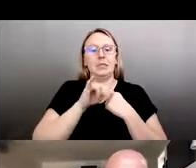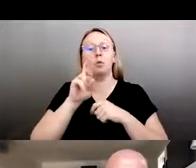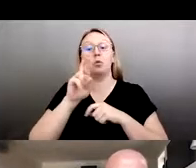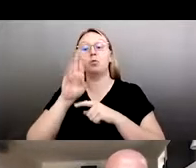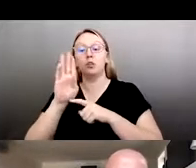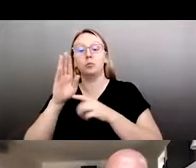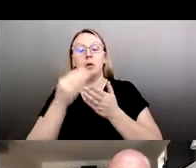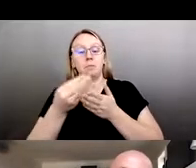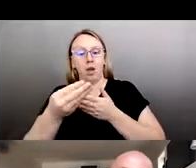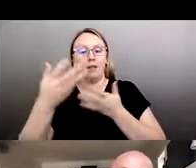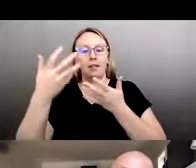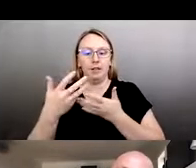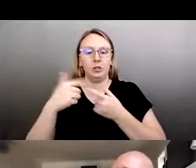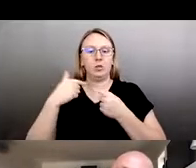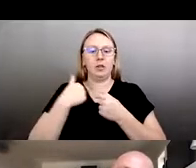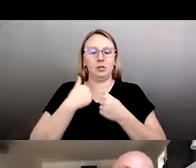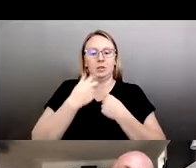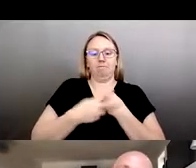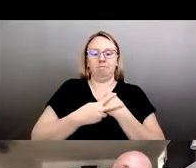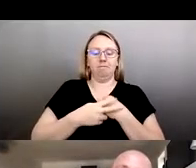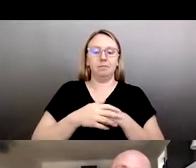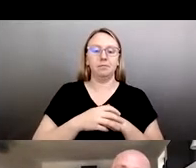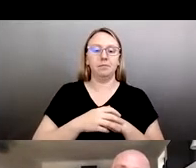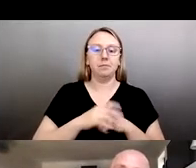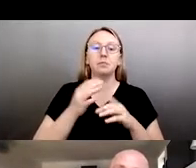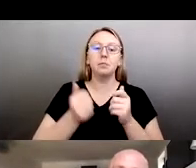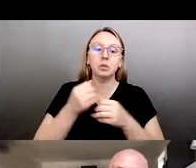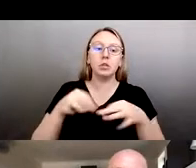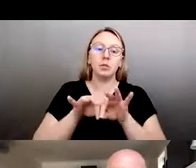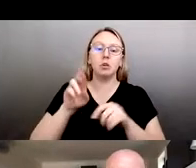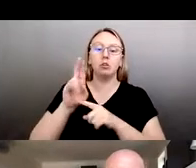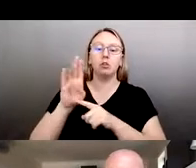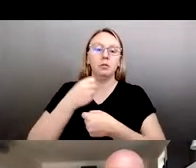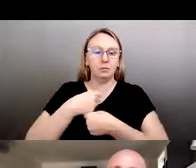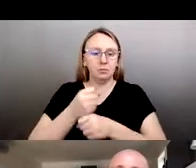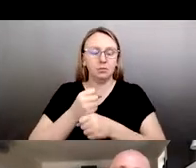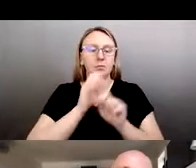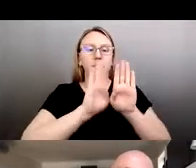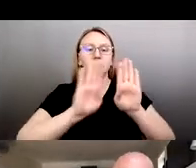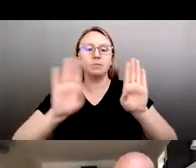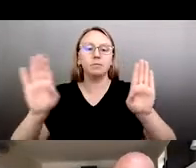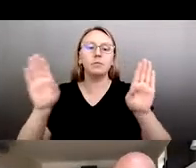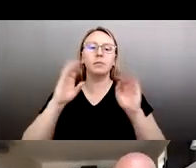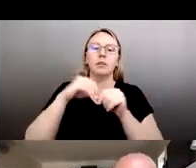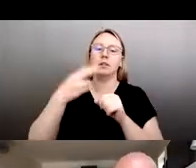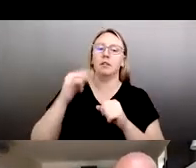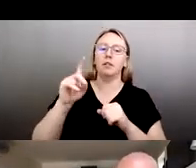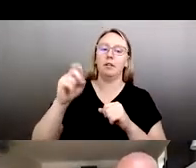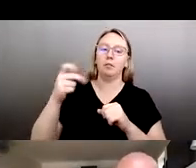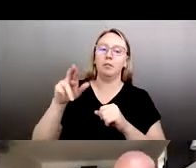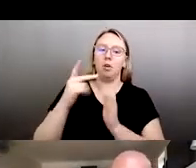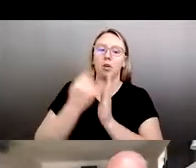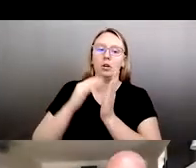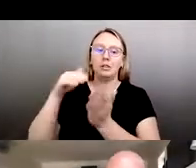us. But really importantly, Roger curated an exhibition of Aldo Piacenza's work at the Hyde Park Art Center in